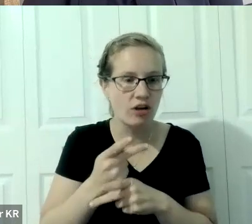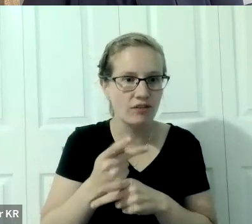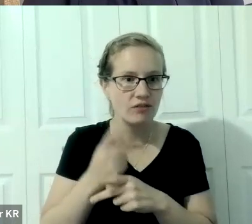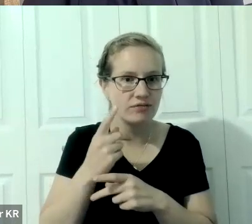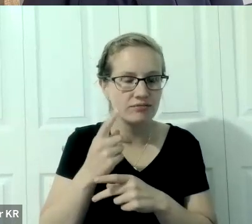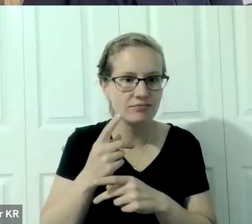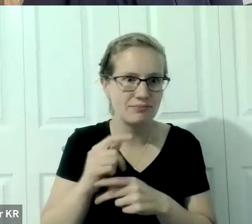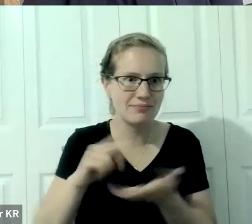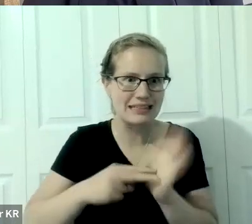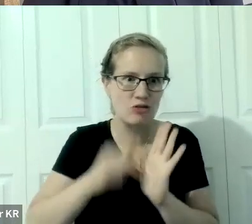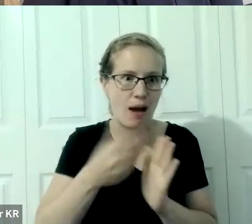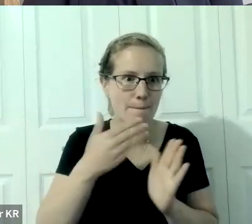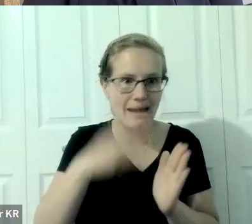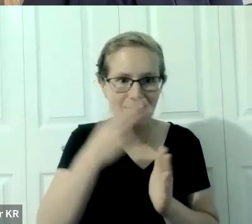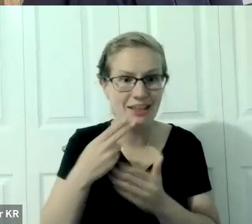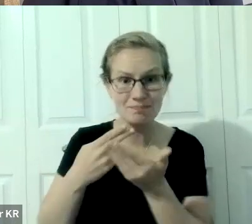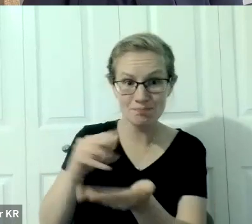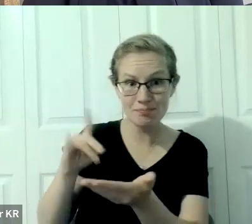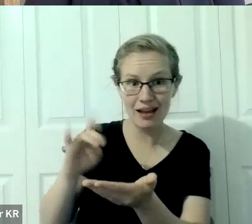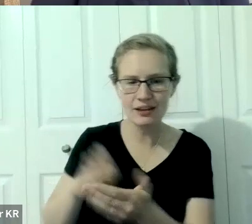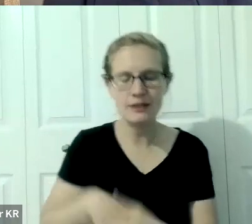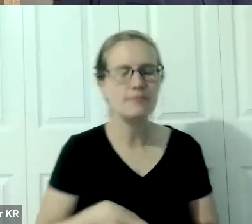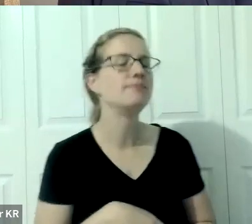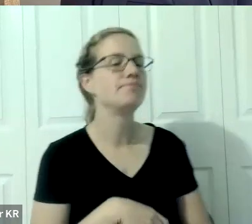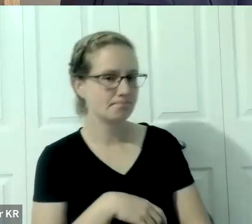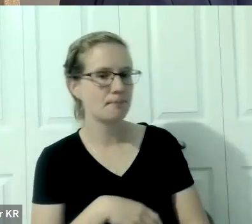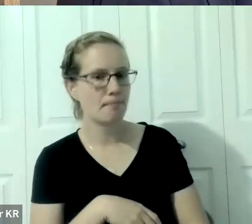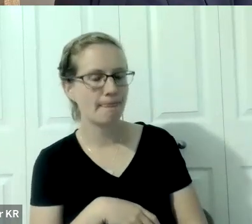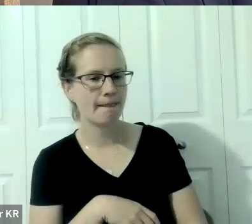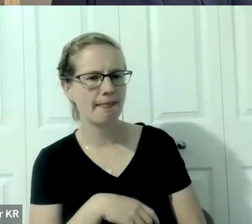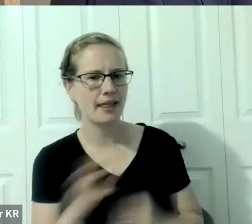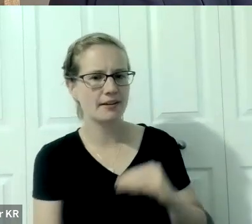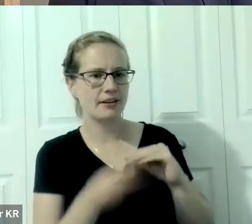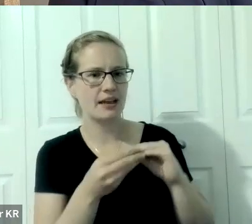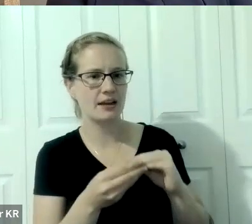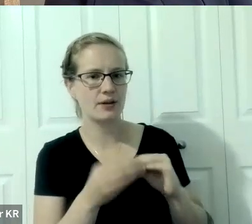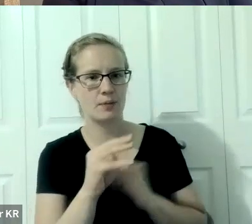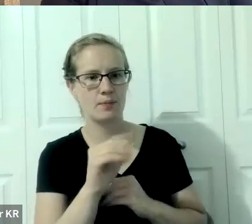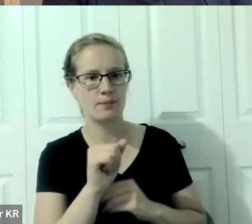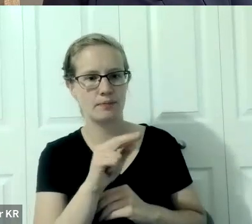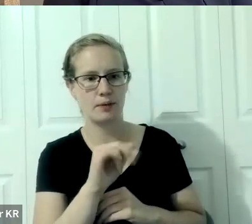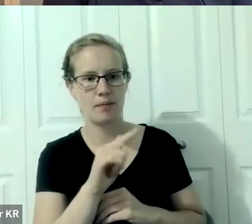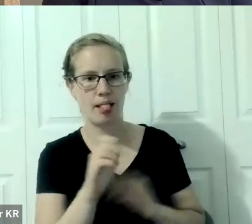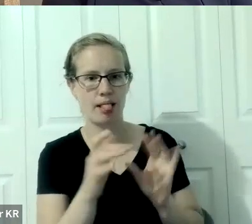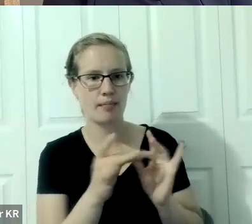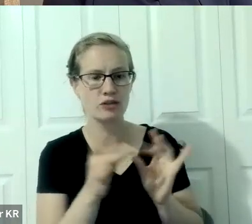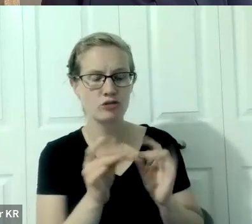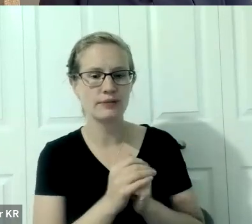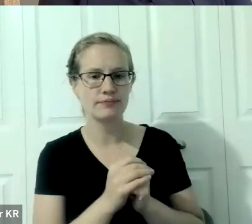anxiety. Kind of, go ahead, Mike. Deacon Ed, you know, kind of piggybacking on what Maribel was talking about,